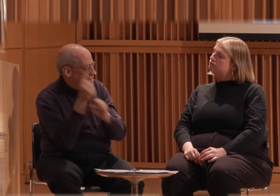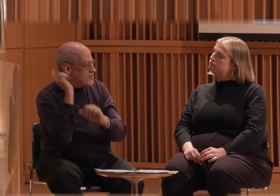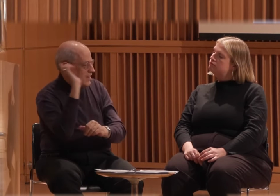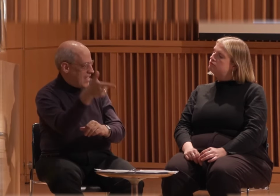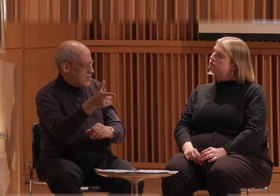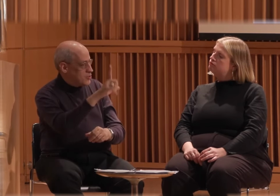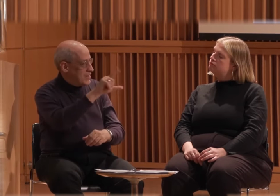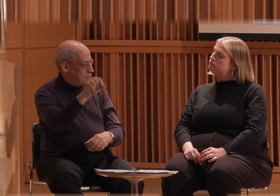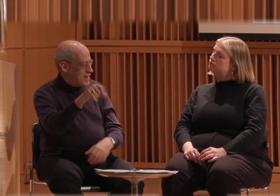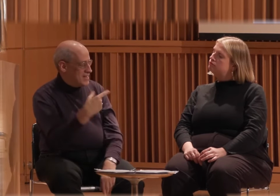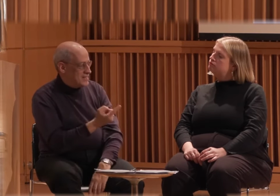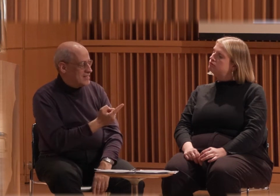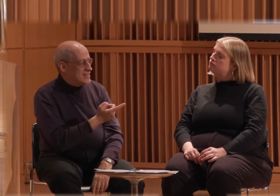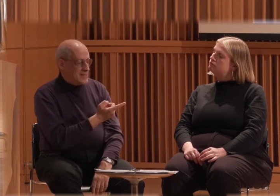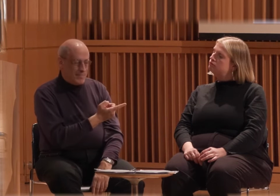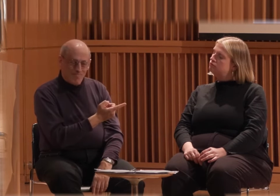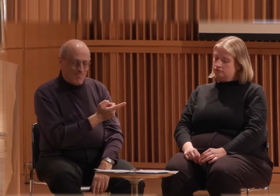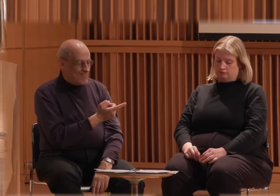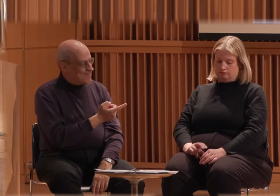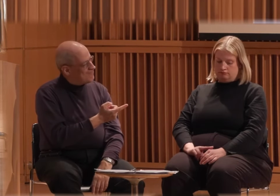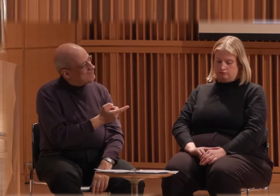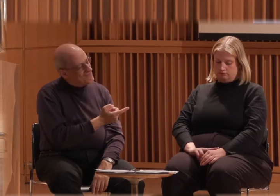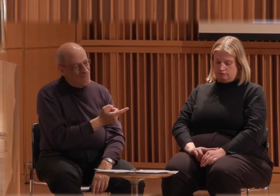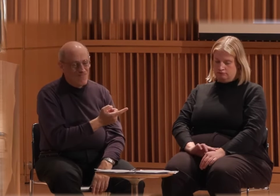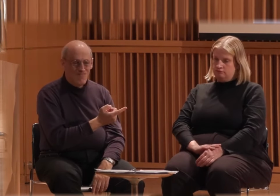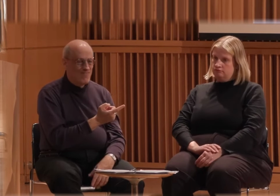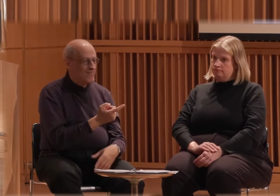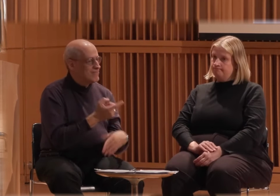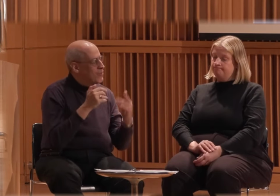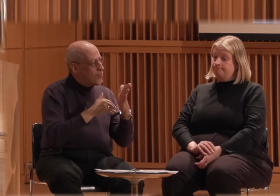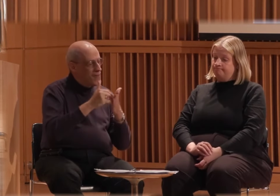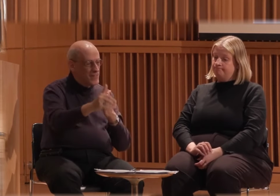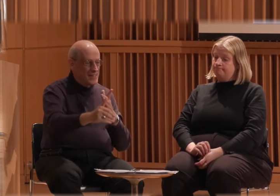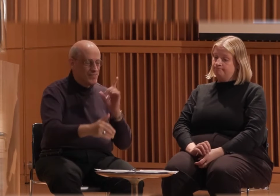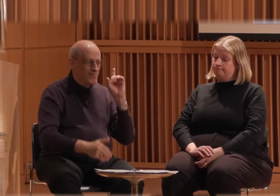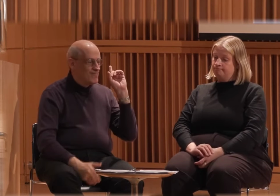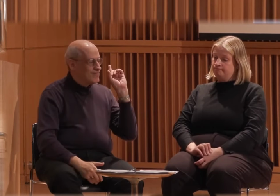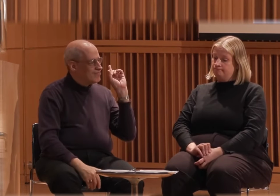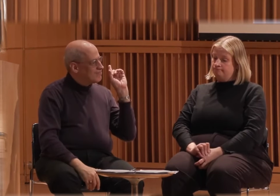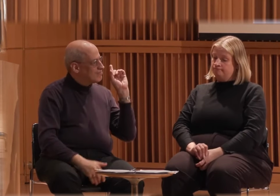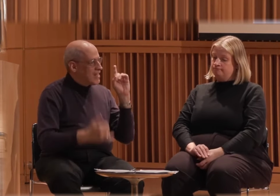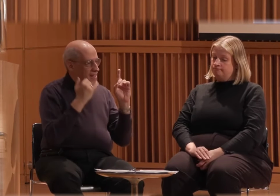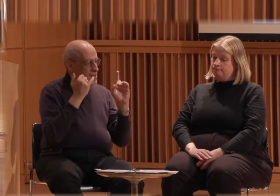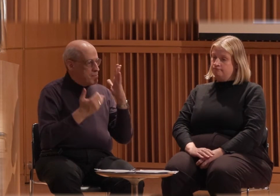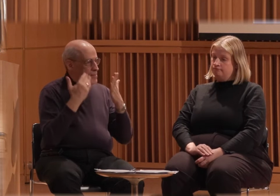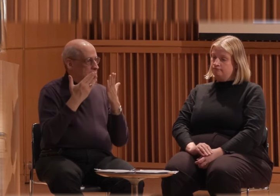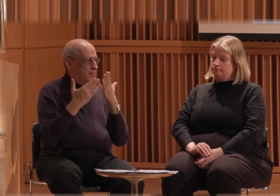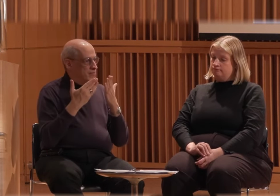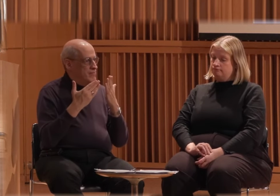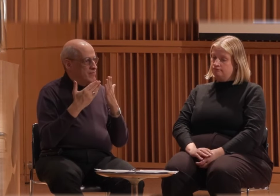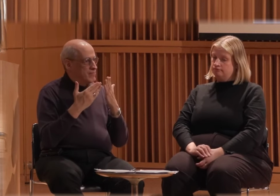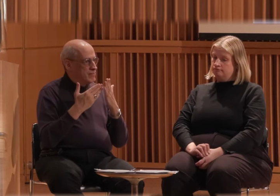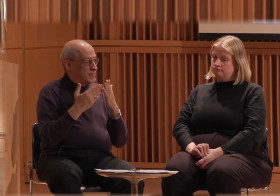hence, it's been strange, but there's been a lot of things that, unless I'm reminded of them,